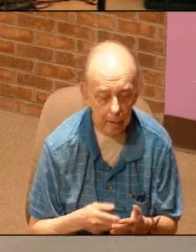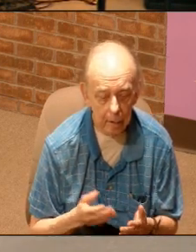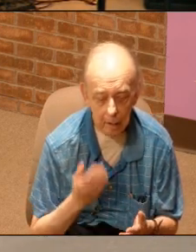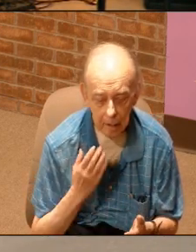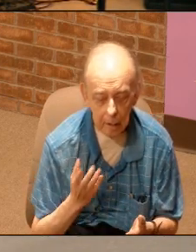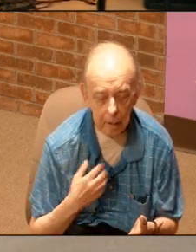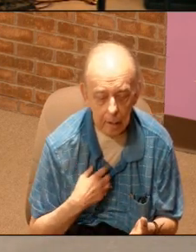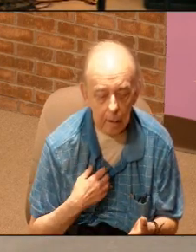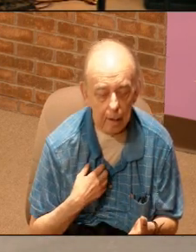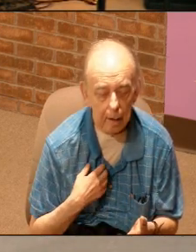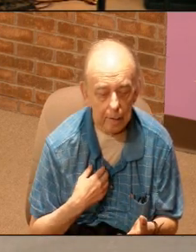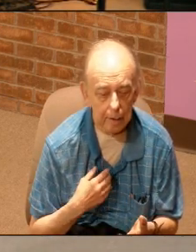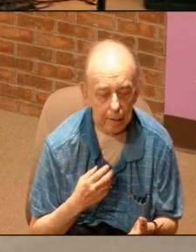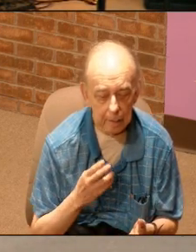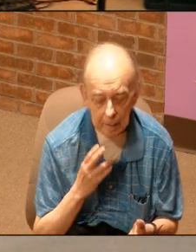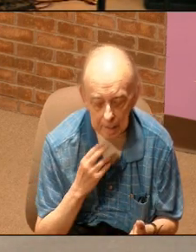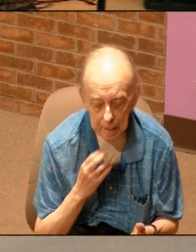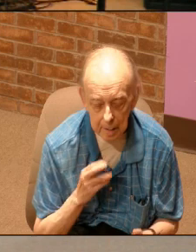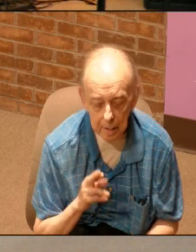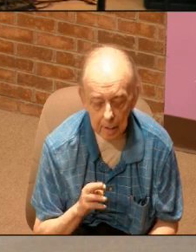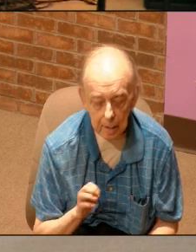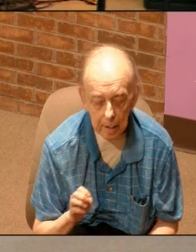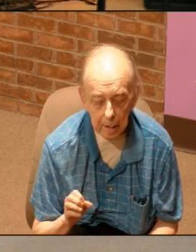Man, I haven't had a Reese cup lately.